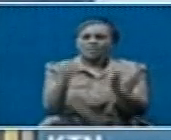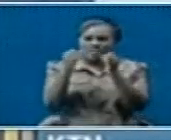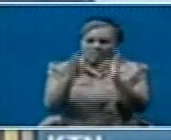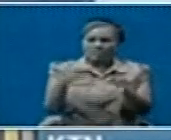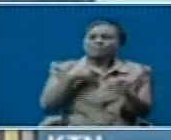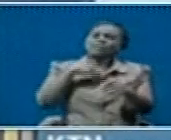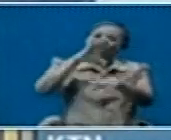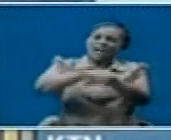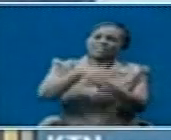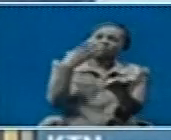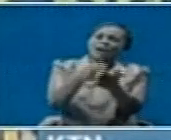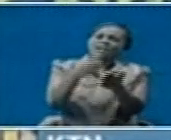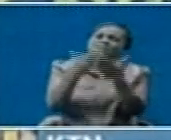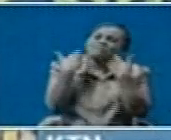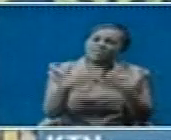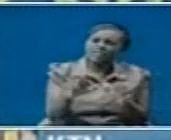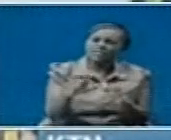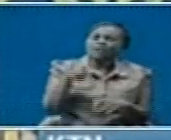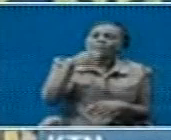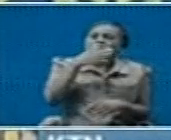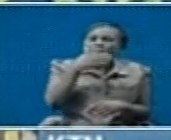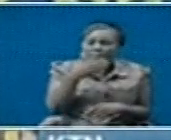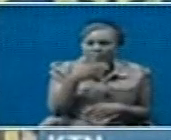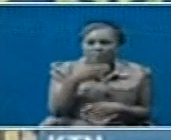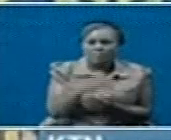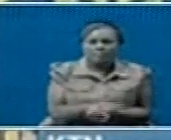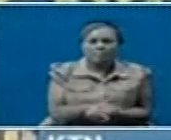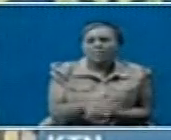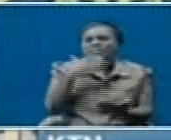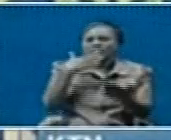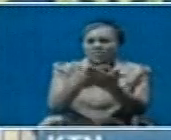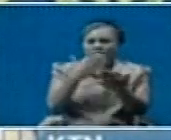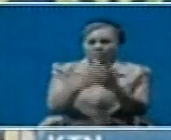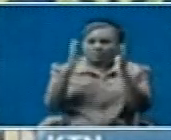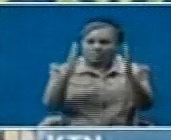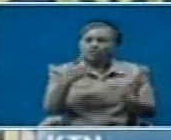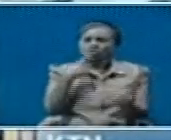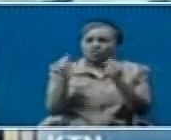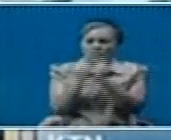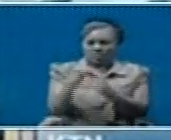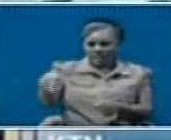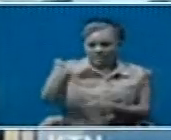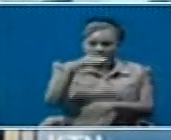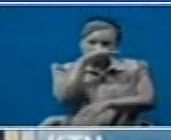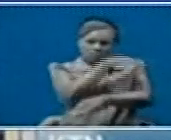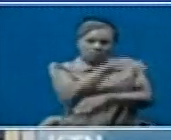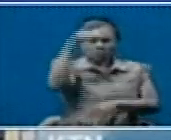have received the money, it means the buck stops with them to deal with that issue. Thank you very much for speaking to us this evening. Thank you.